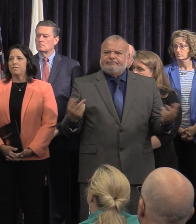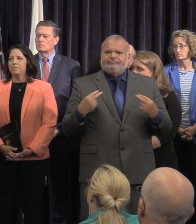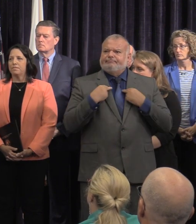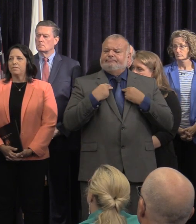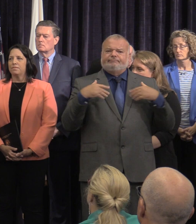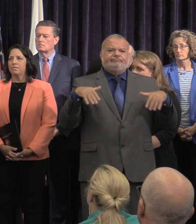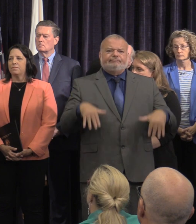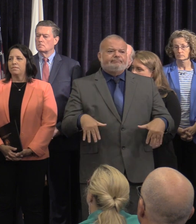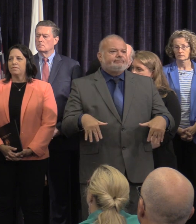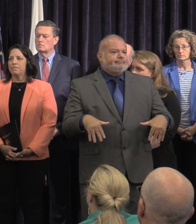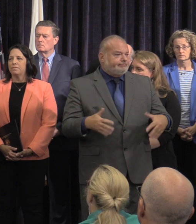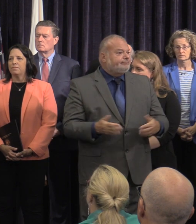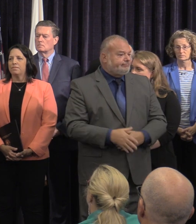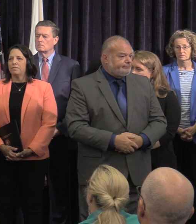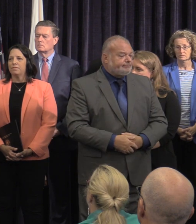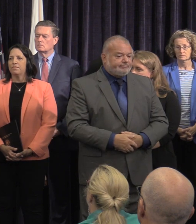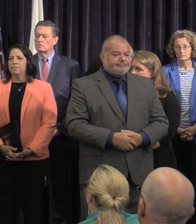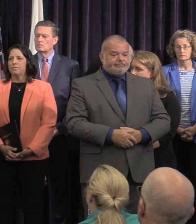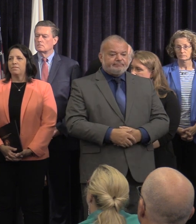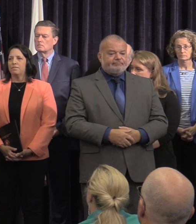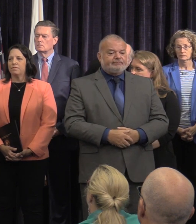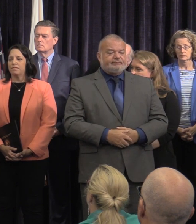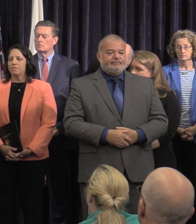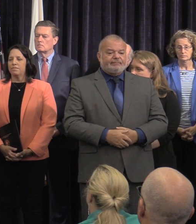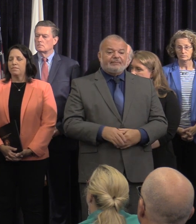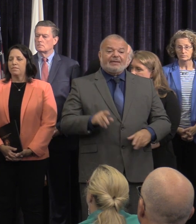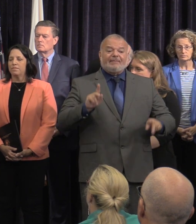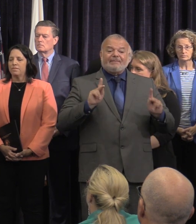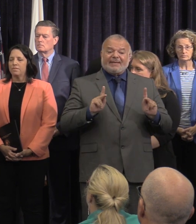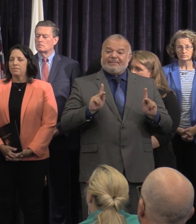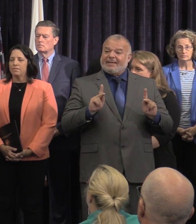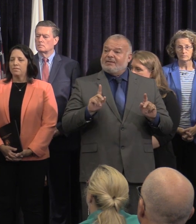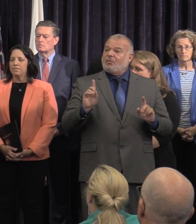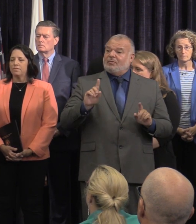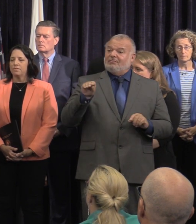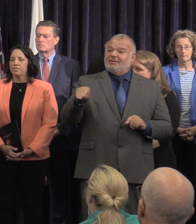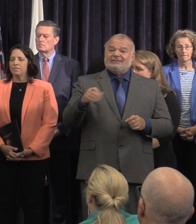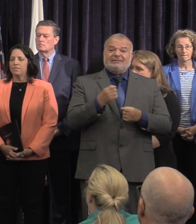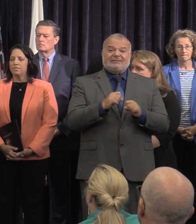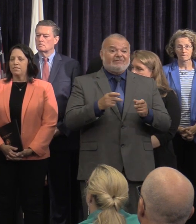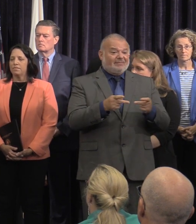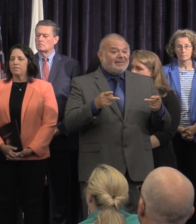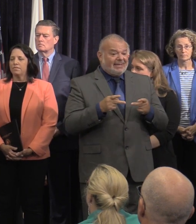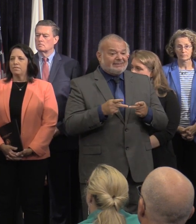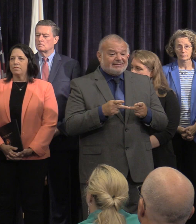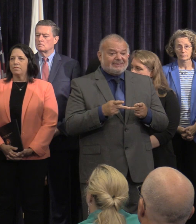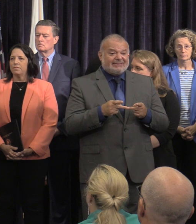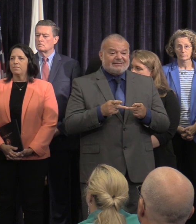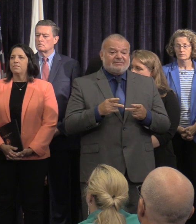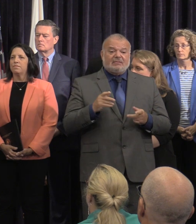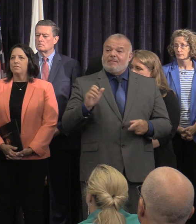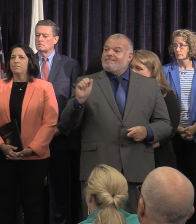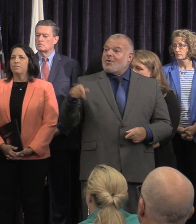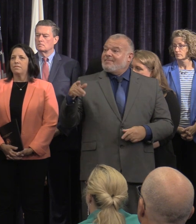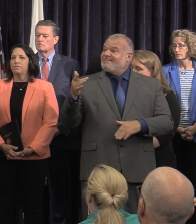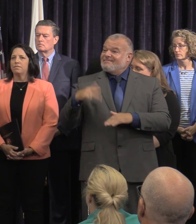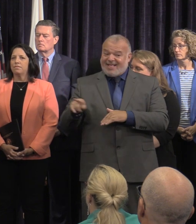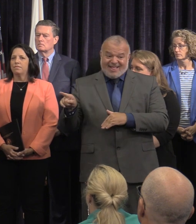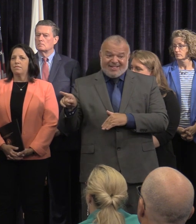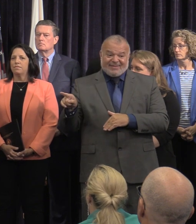We're unable to move people from housing and shelter into permanent housing because of